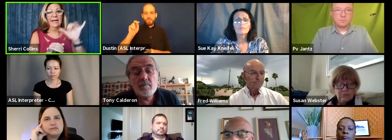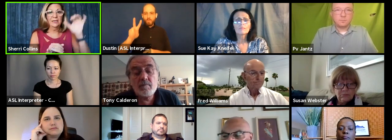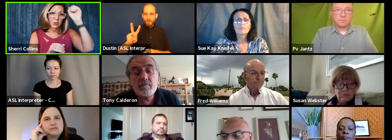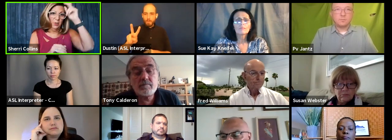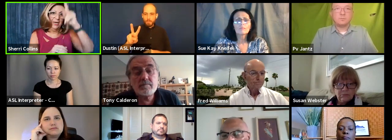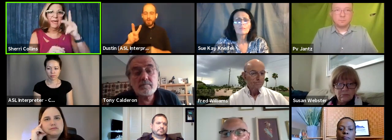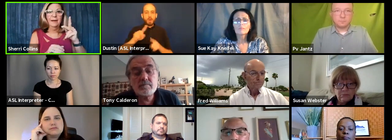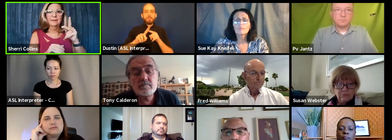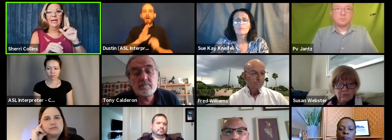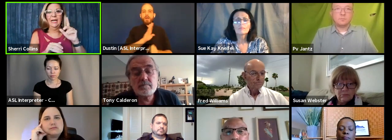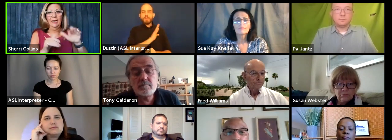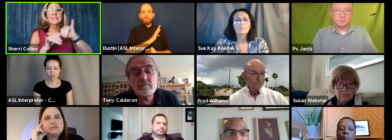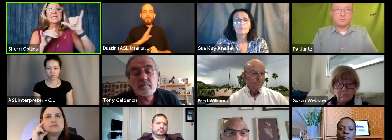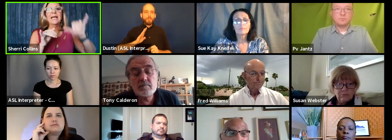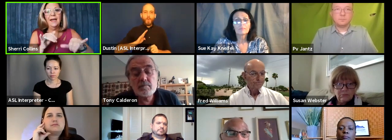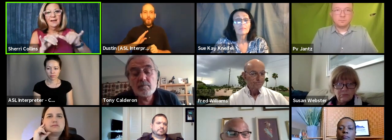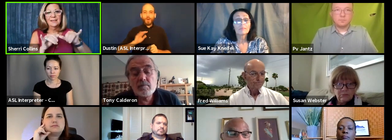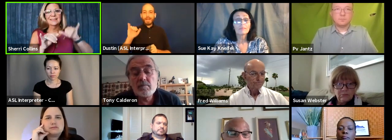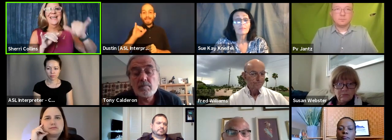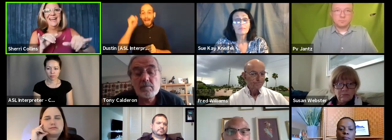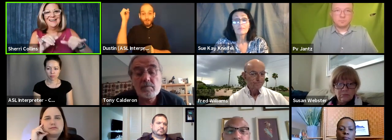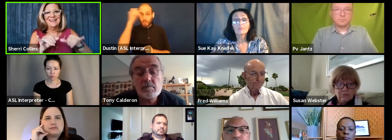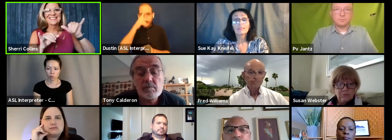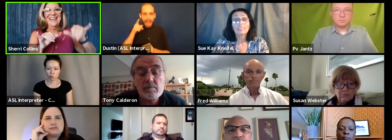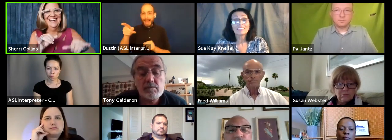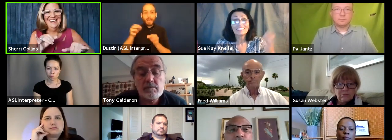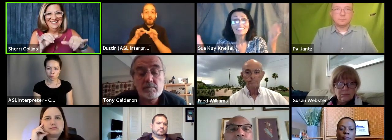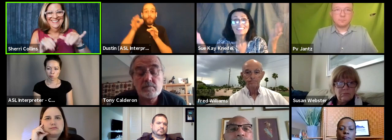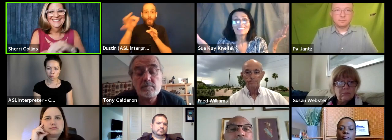off like 2K. She kept saying on.